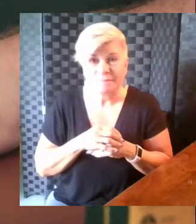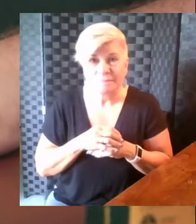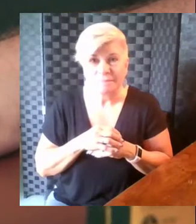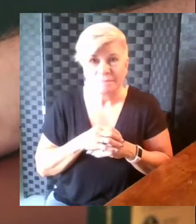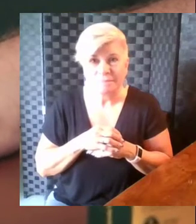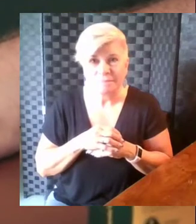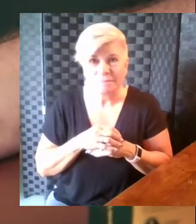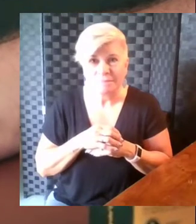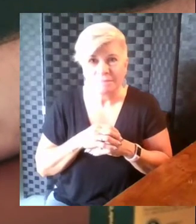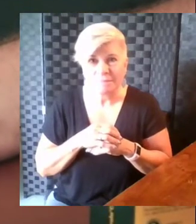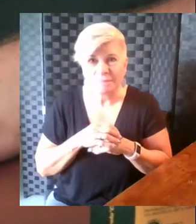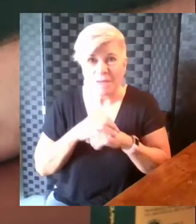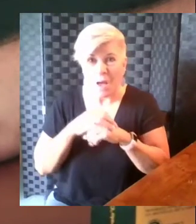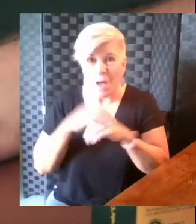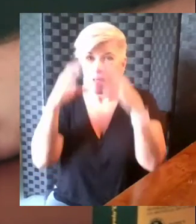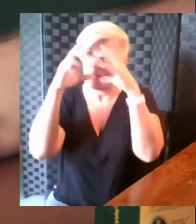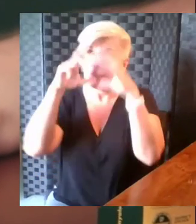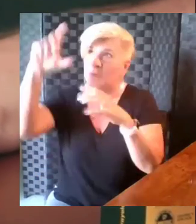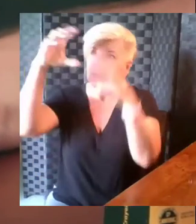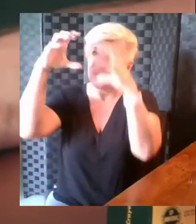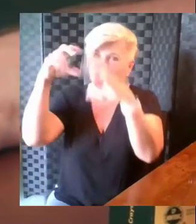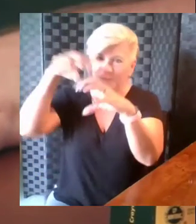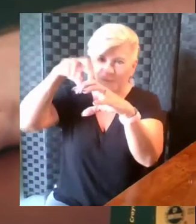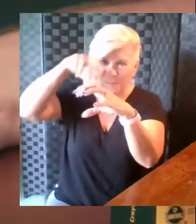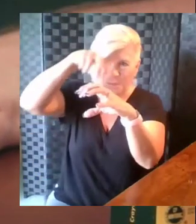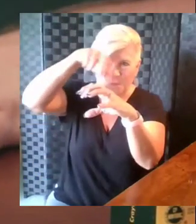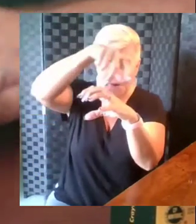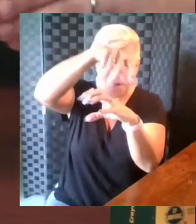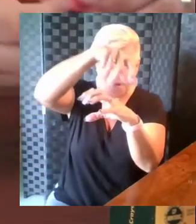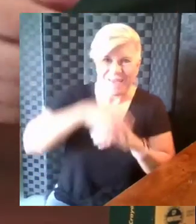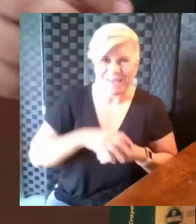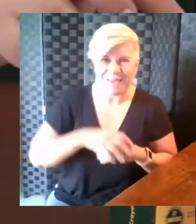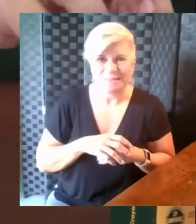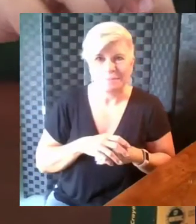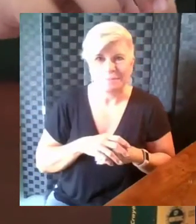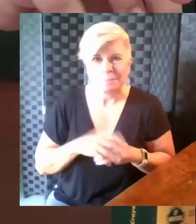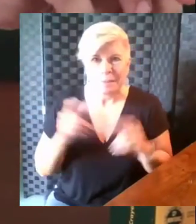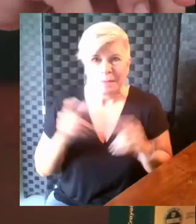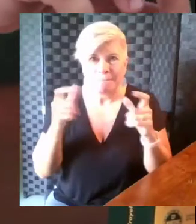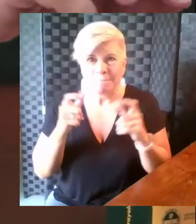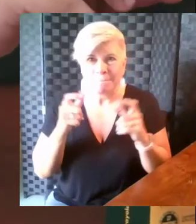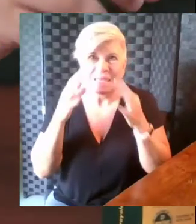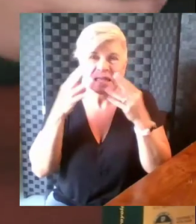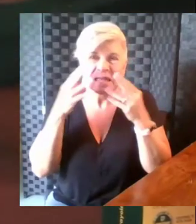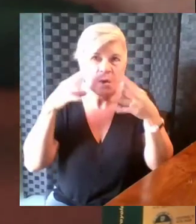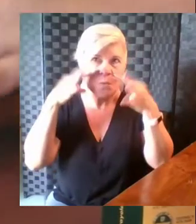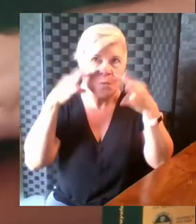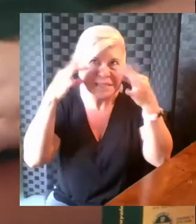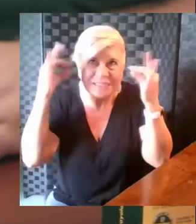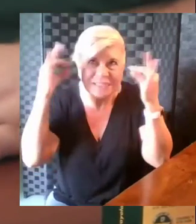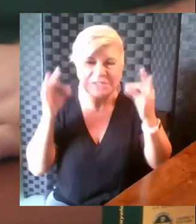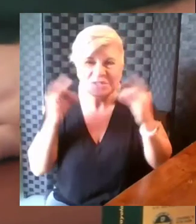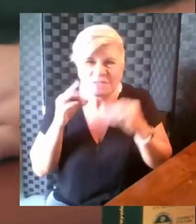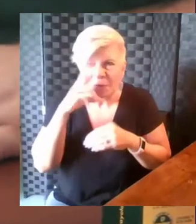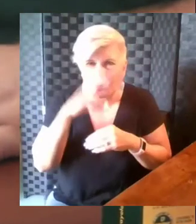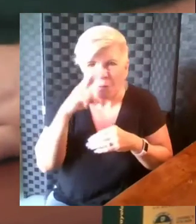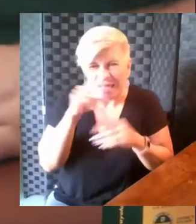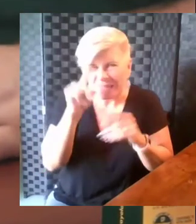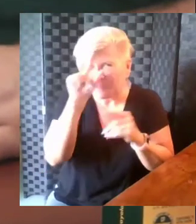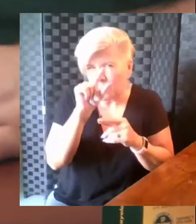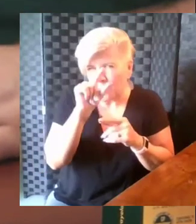She's going to walk on the moon. Isn't that silly? She's got big whiskers. And the little rat, he's not as